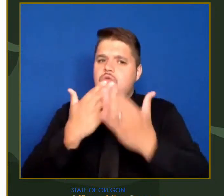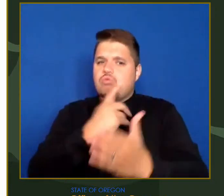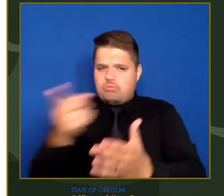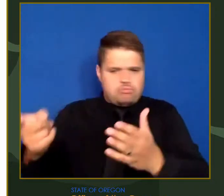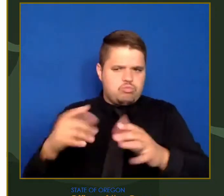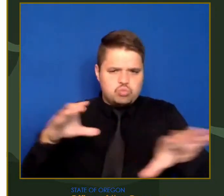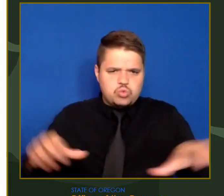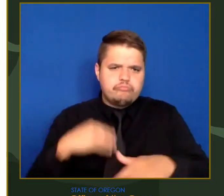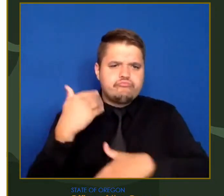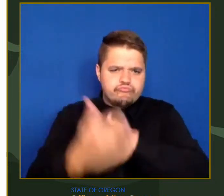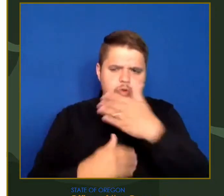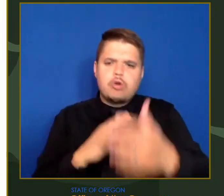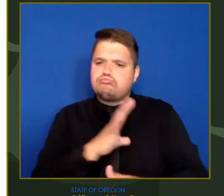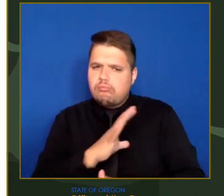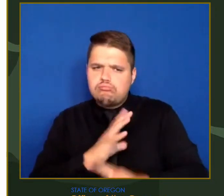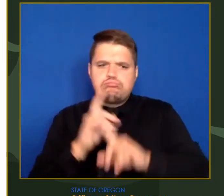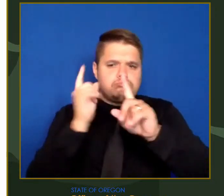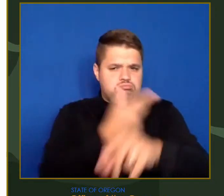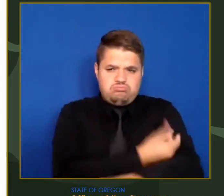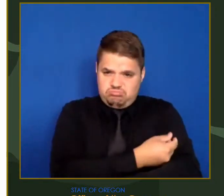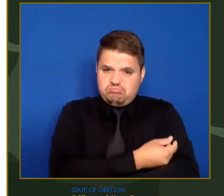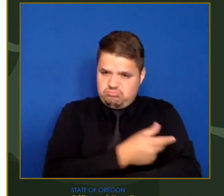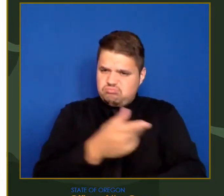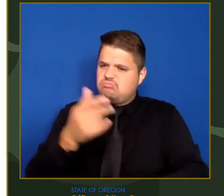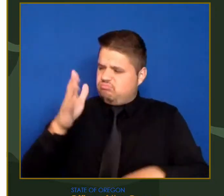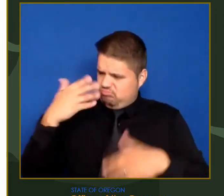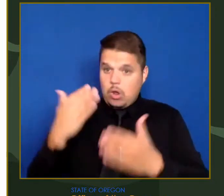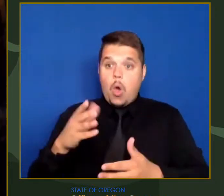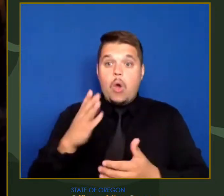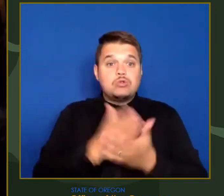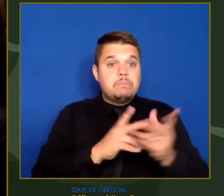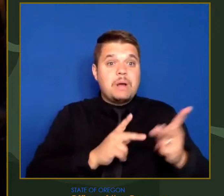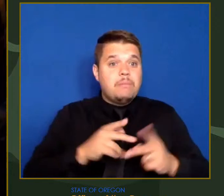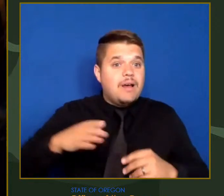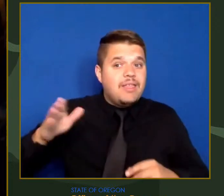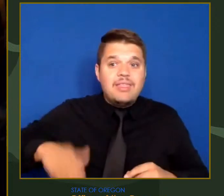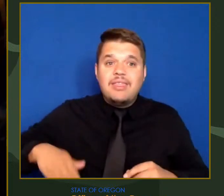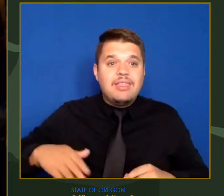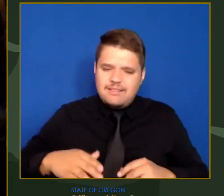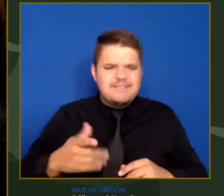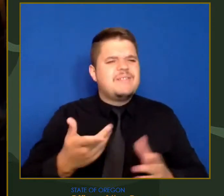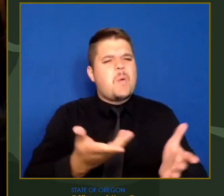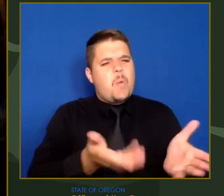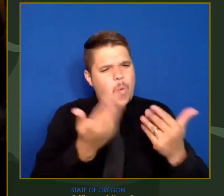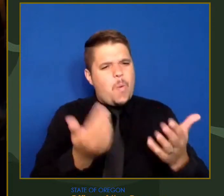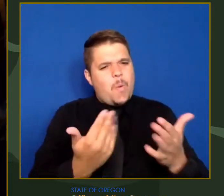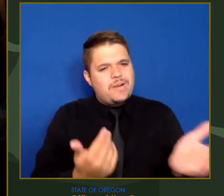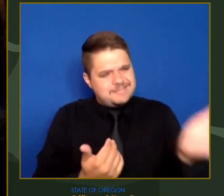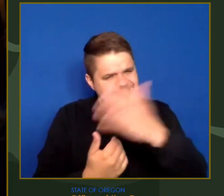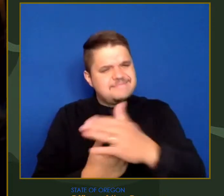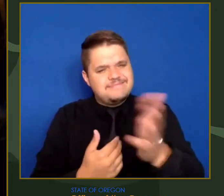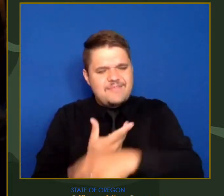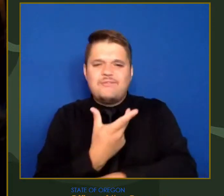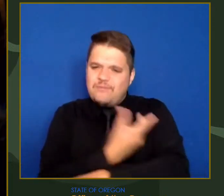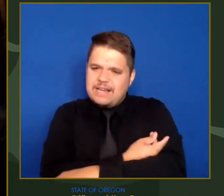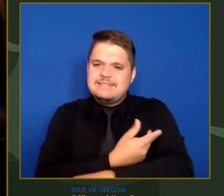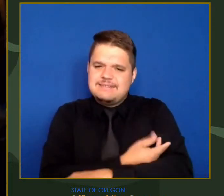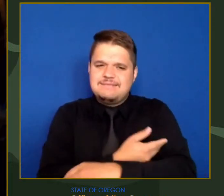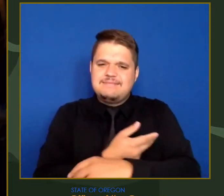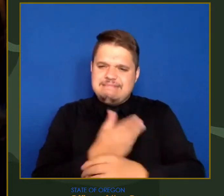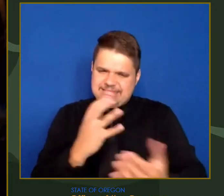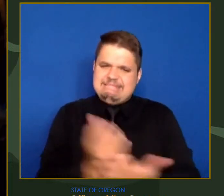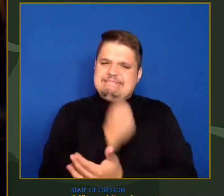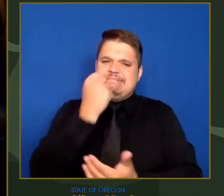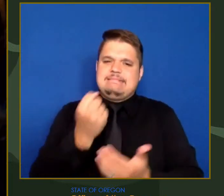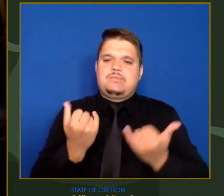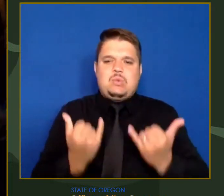you to step up, make a plan, and get vaccinated. We are not free of the ravages of COVID-19 just yet,